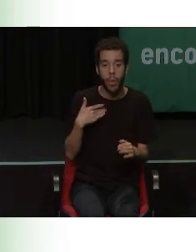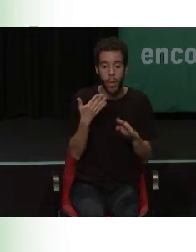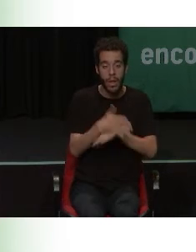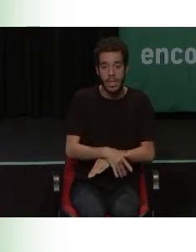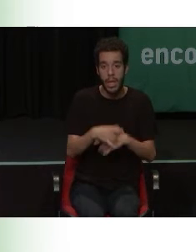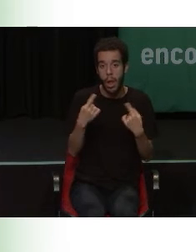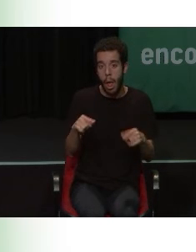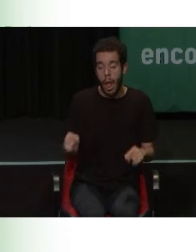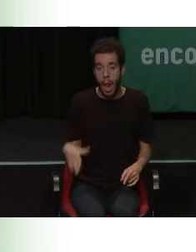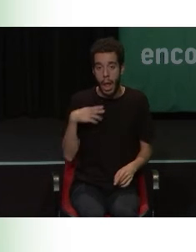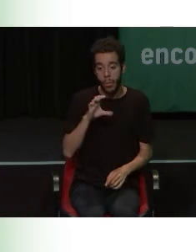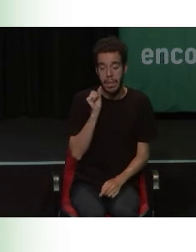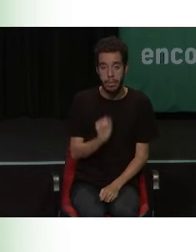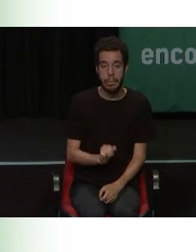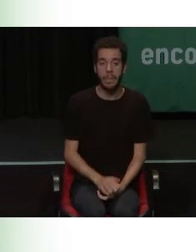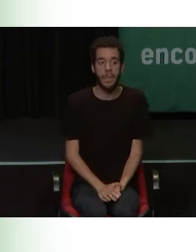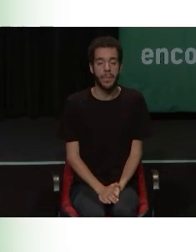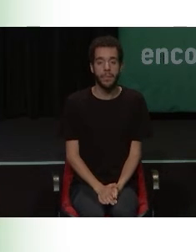difficulties in accessing healthcare.